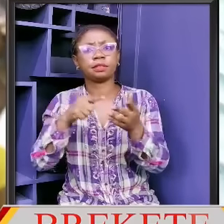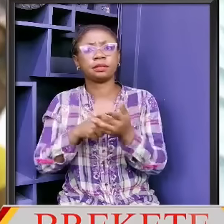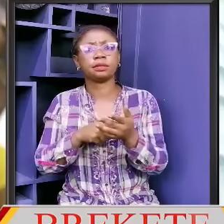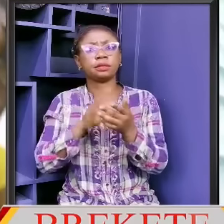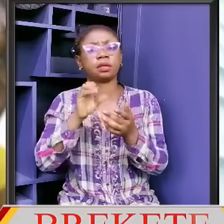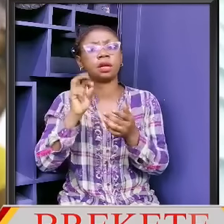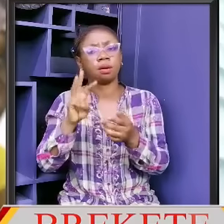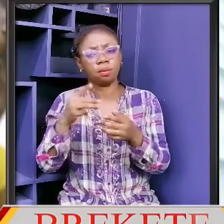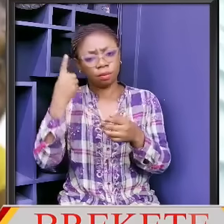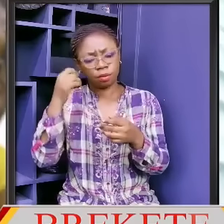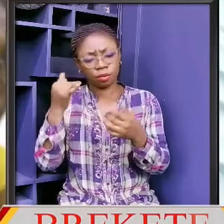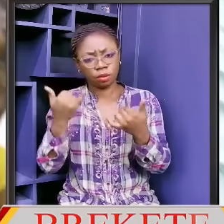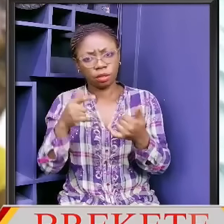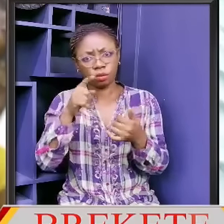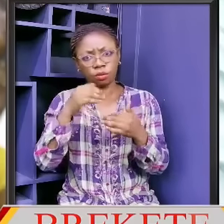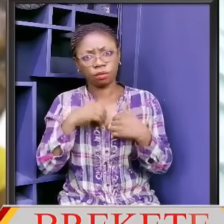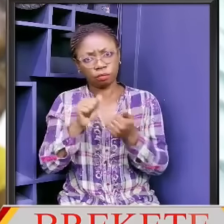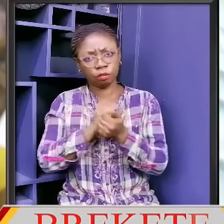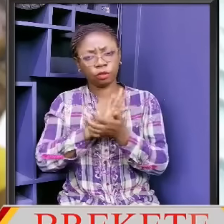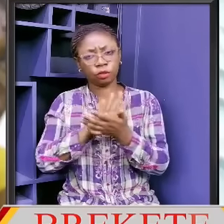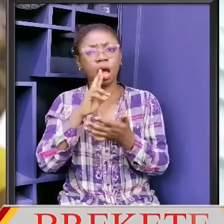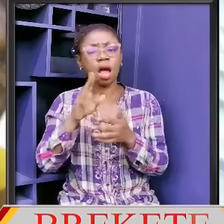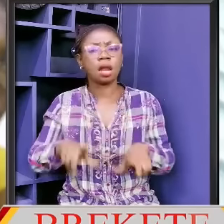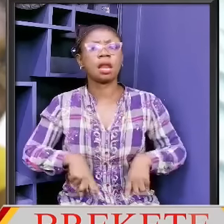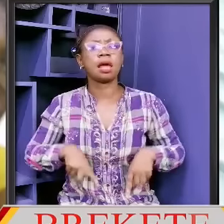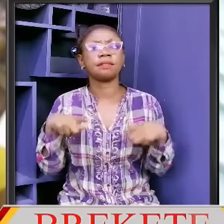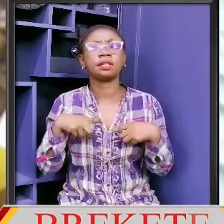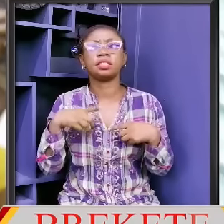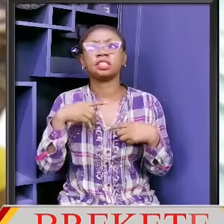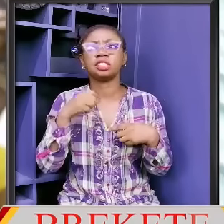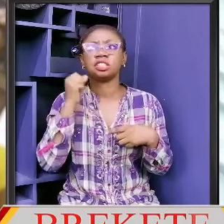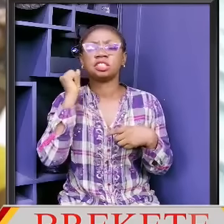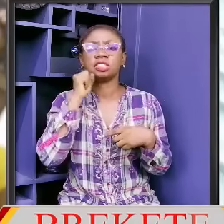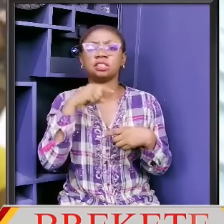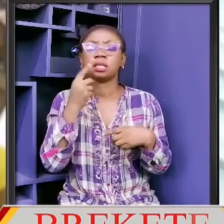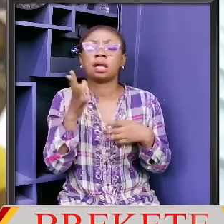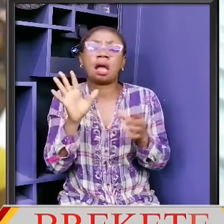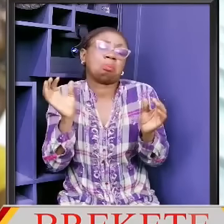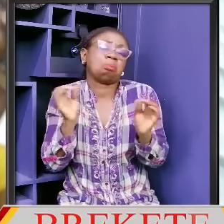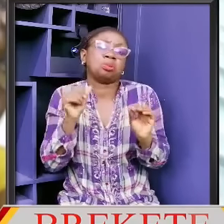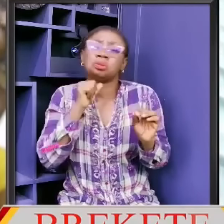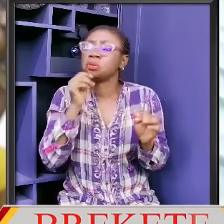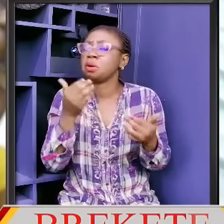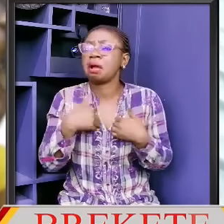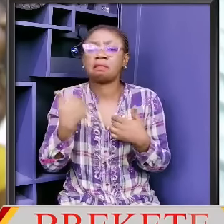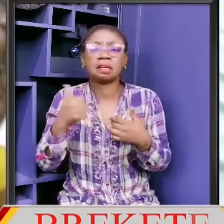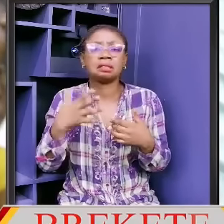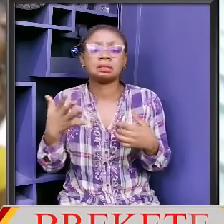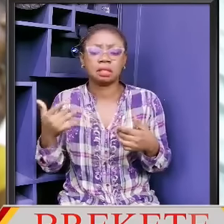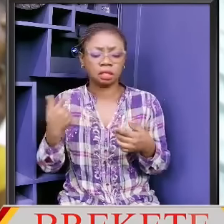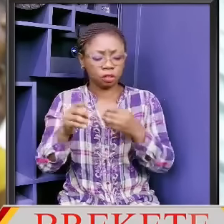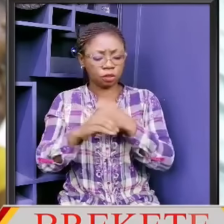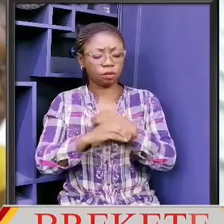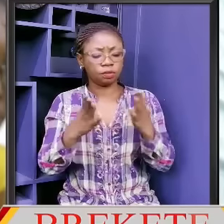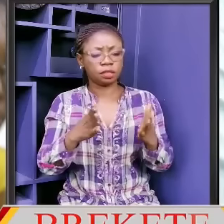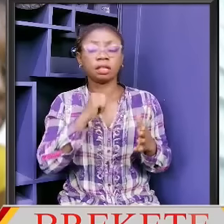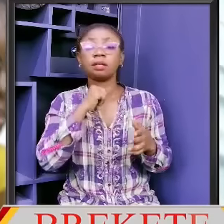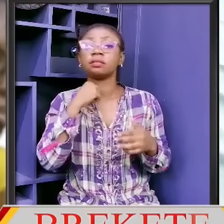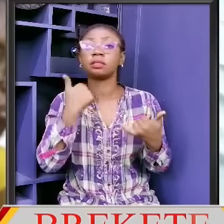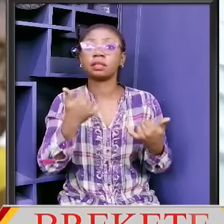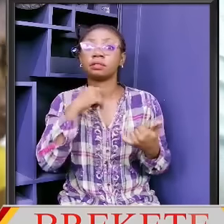destroy her life. Mm. Now you come to say, wallahi, even chicken you no get. Now the officer can say, okay,